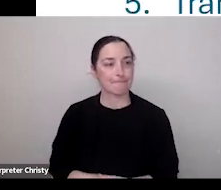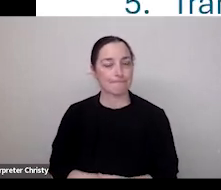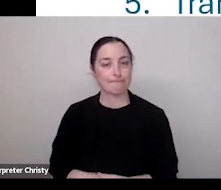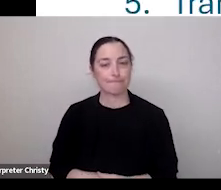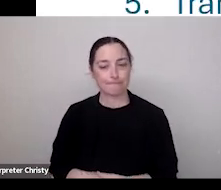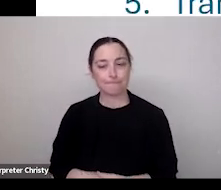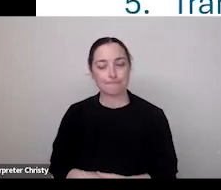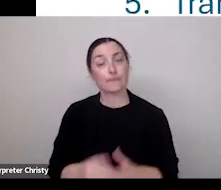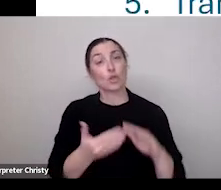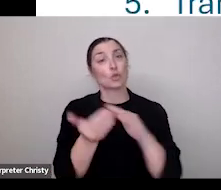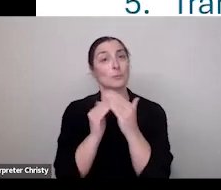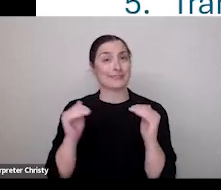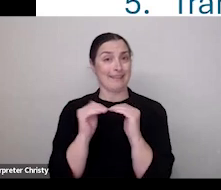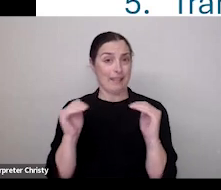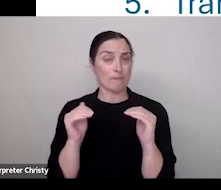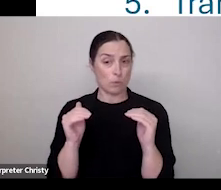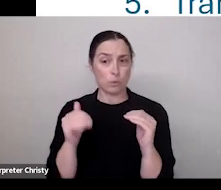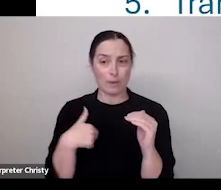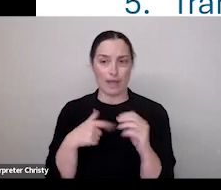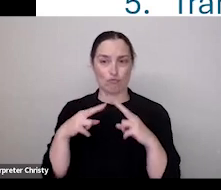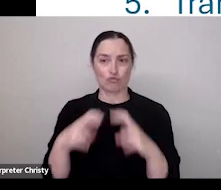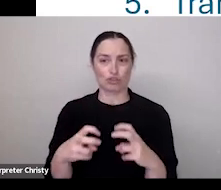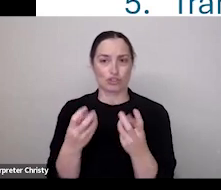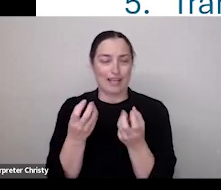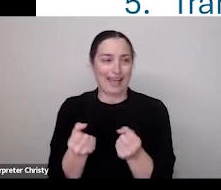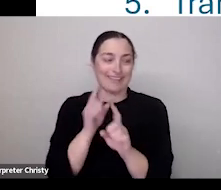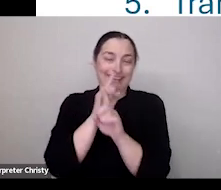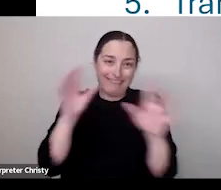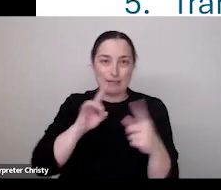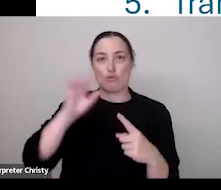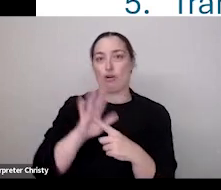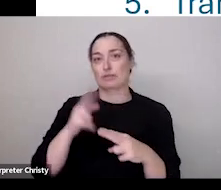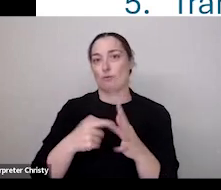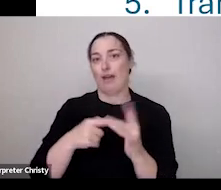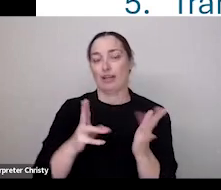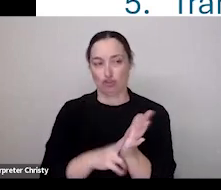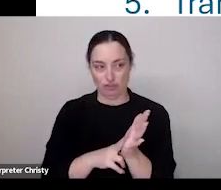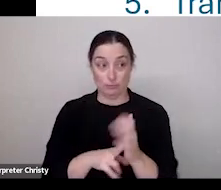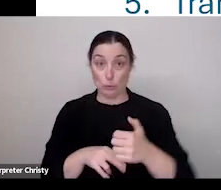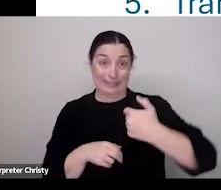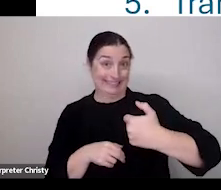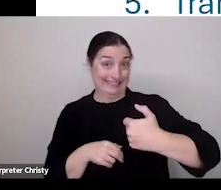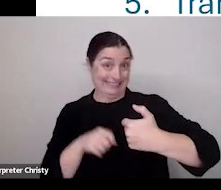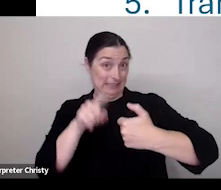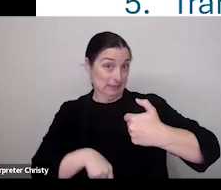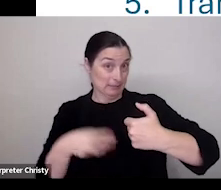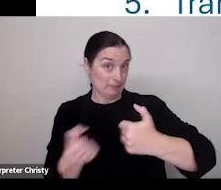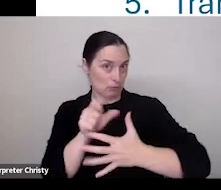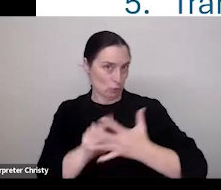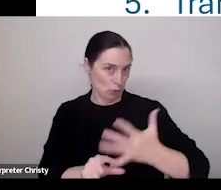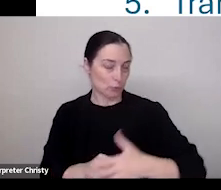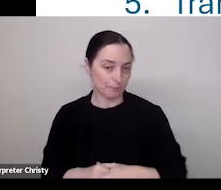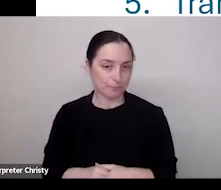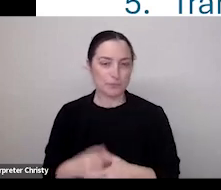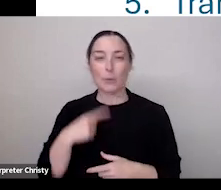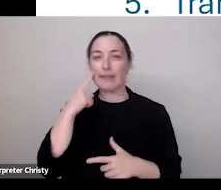At the community level, our research has revealed clear priorities for action. Here's 6 things that we need to be thinking about doing. So when we